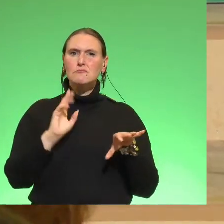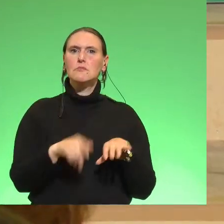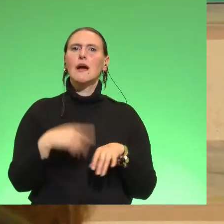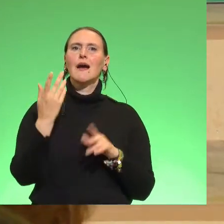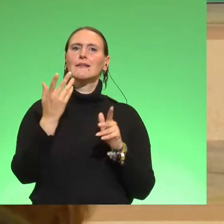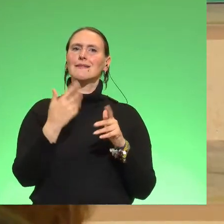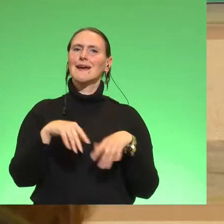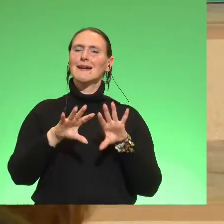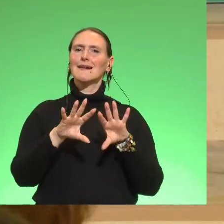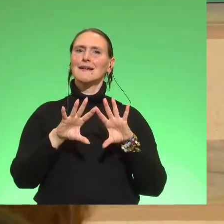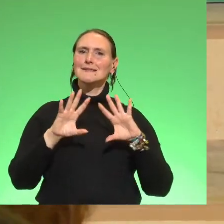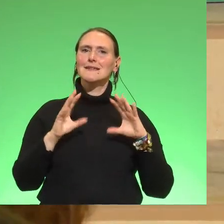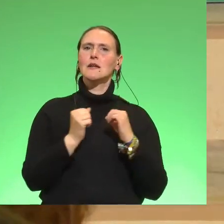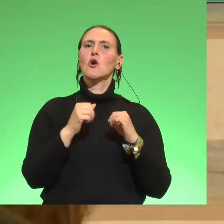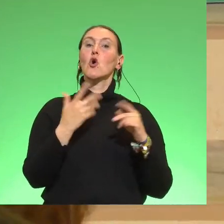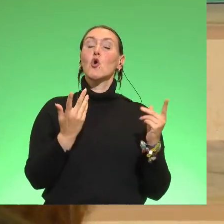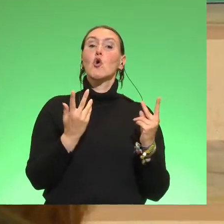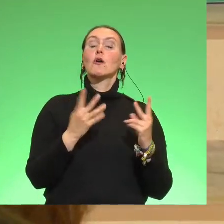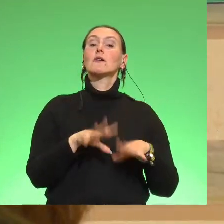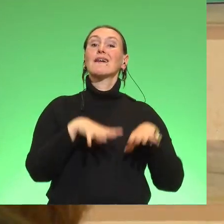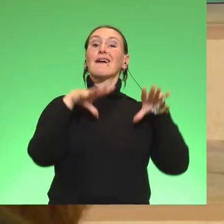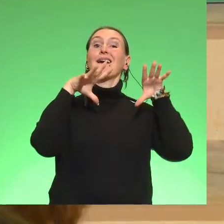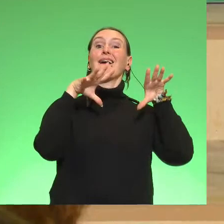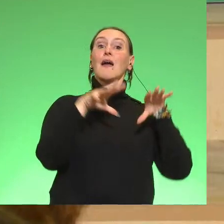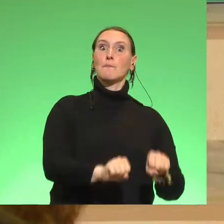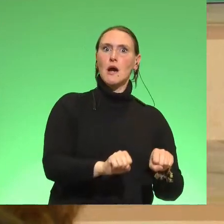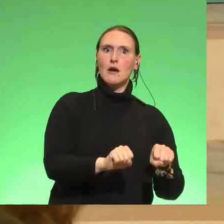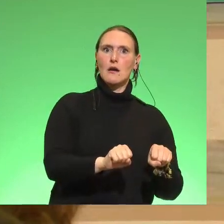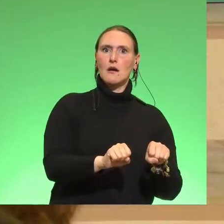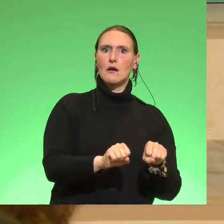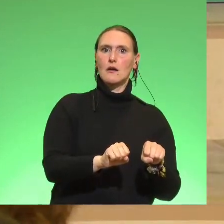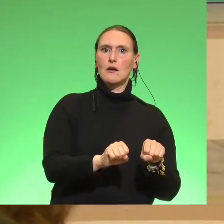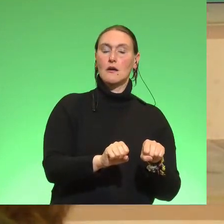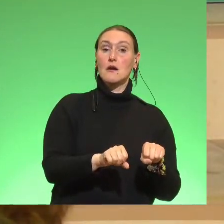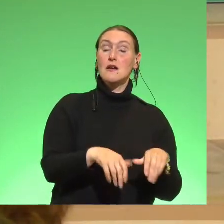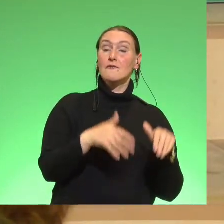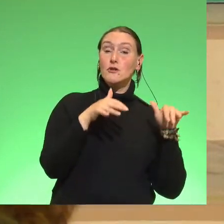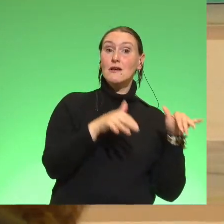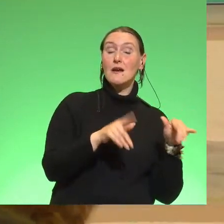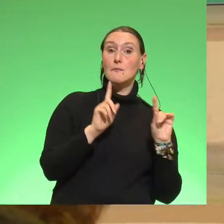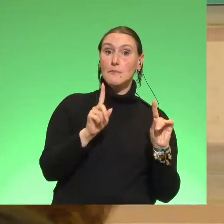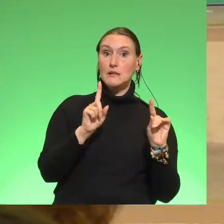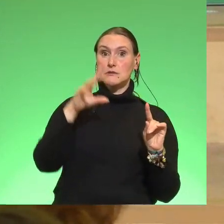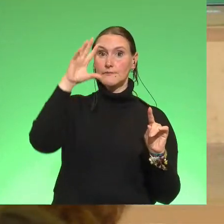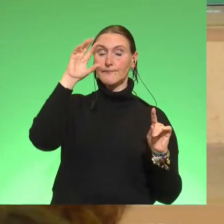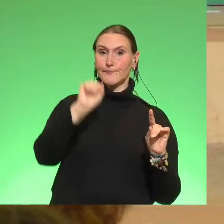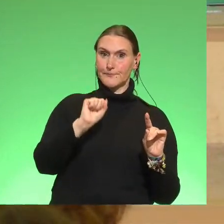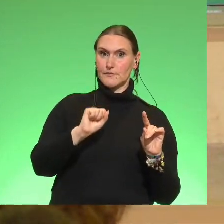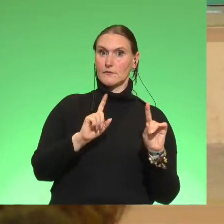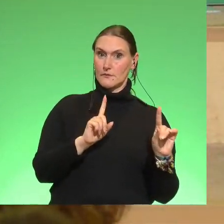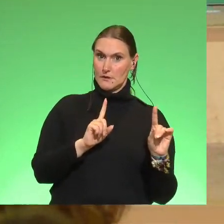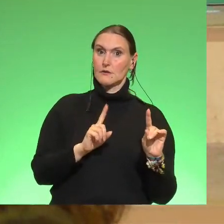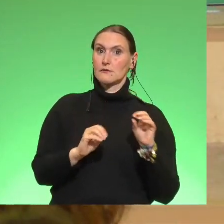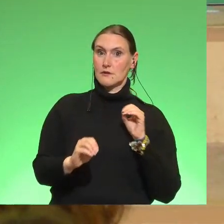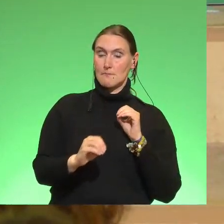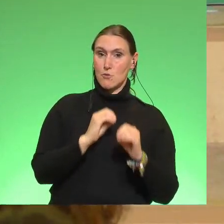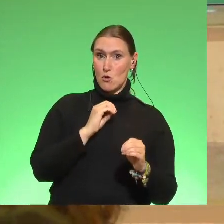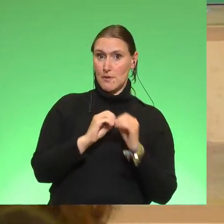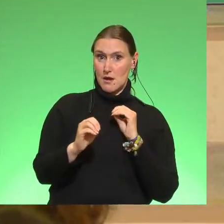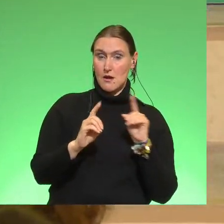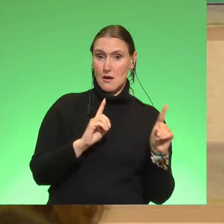imaginable for empire. So it's a kind of a very interesting problem. In order to become